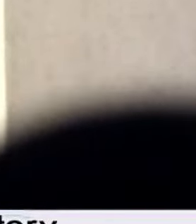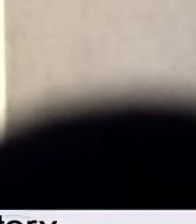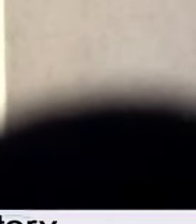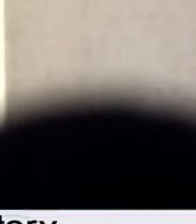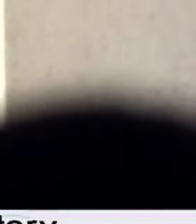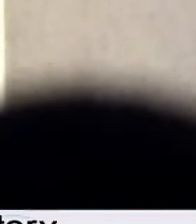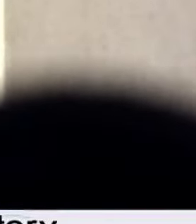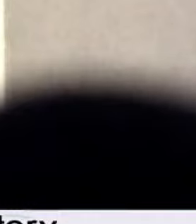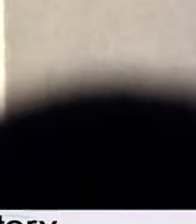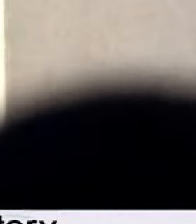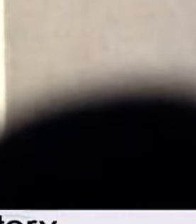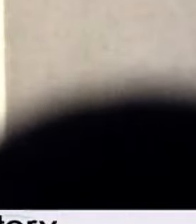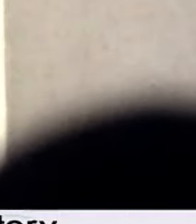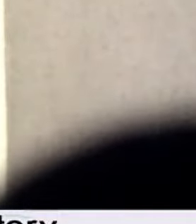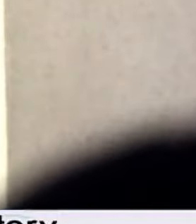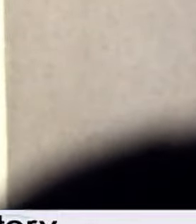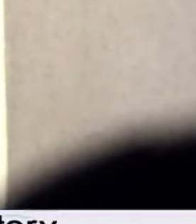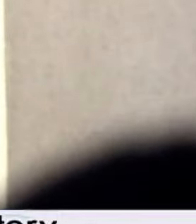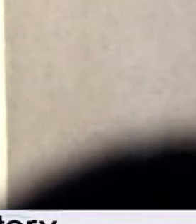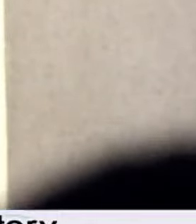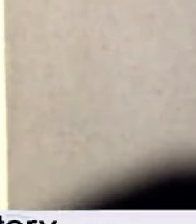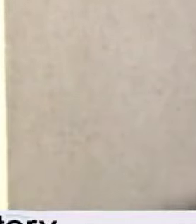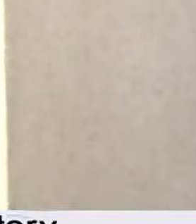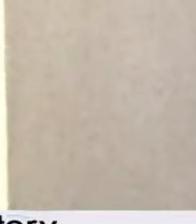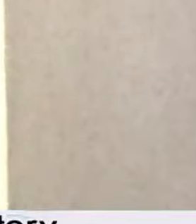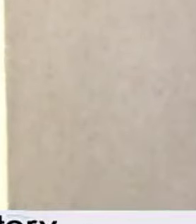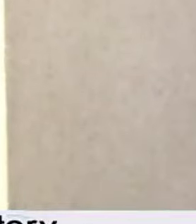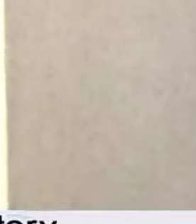yako. Hallelujah. Hallelujah.